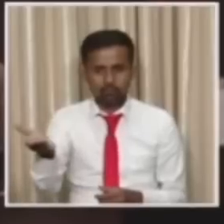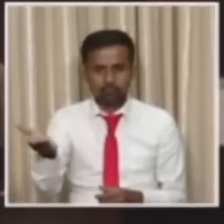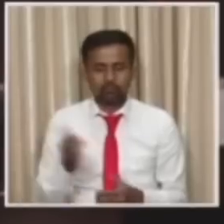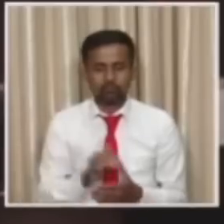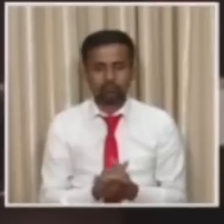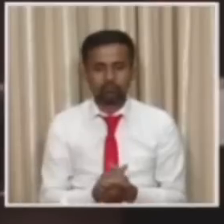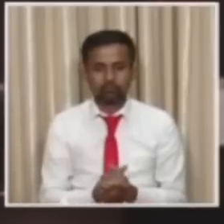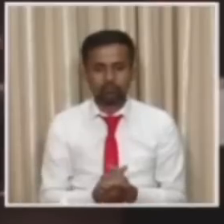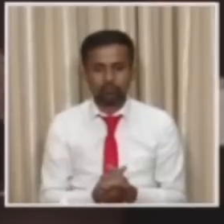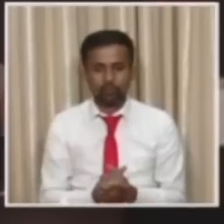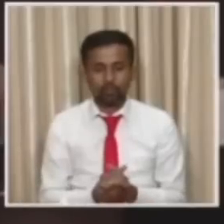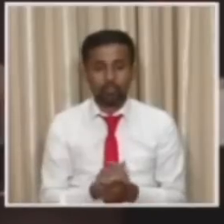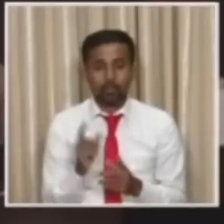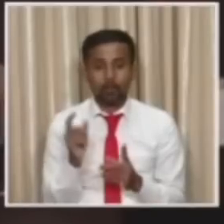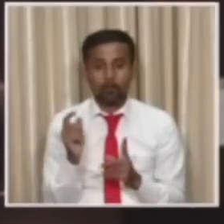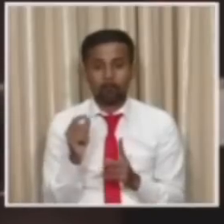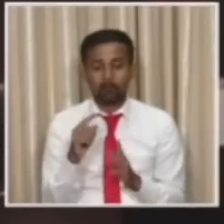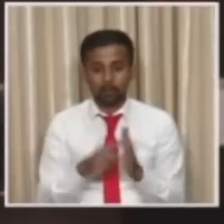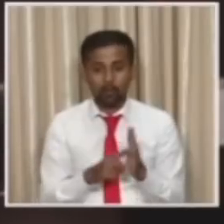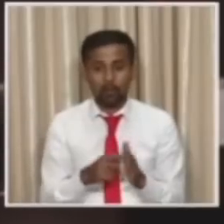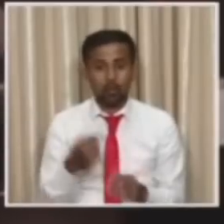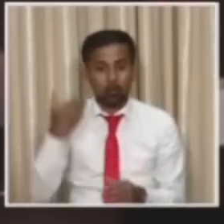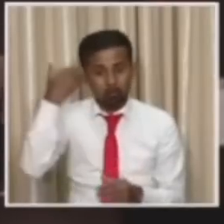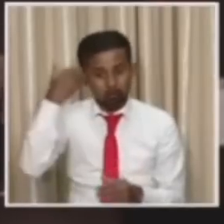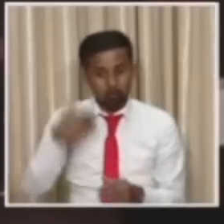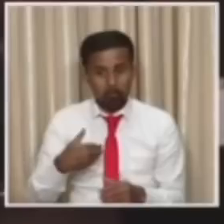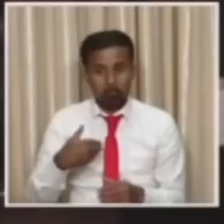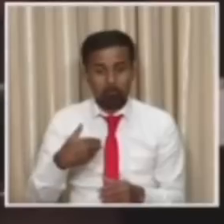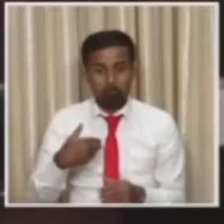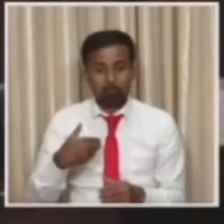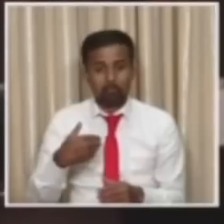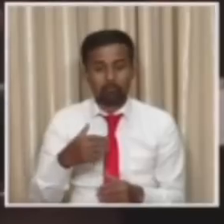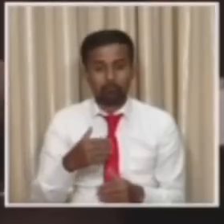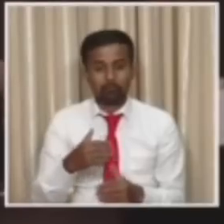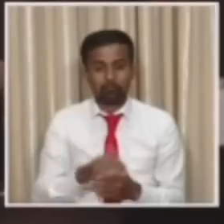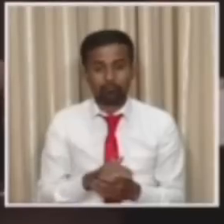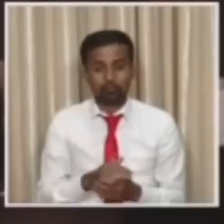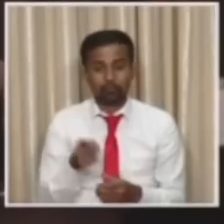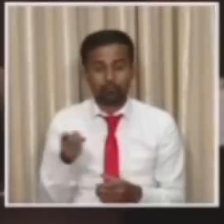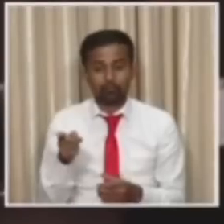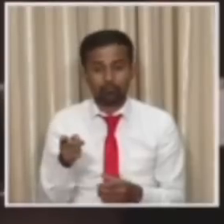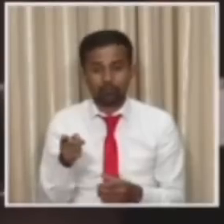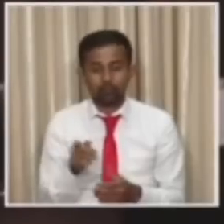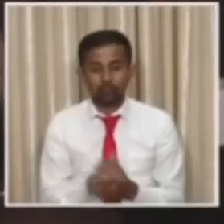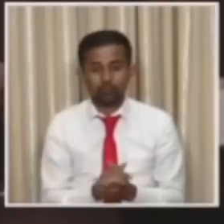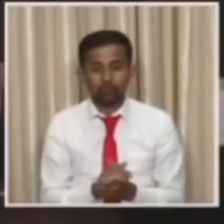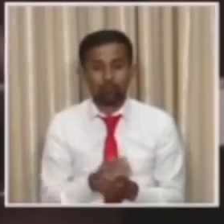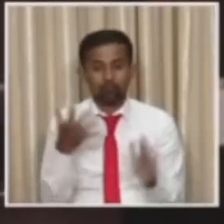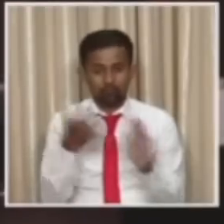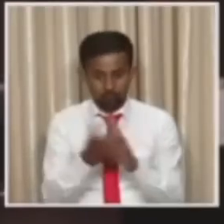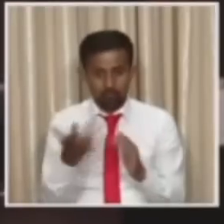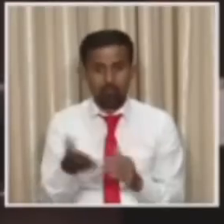appeal in court, was unable to come to Parliament and was in Parliament for most of the period before his sentence was the new sentence was